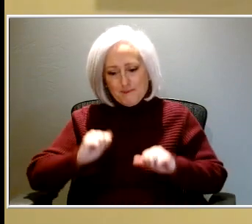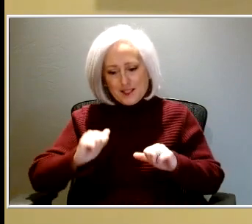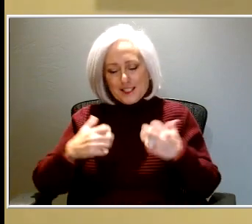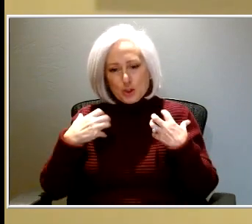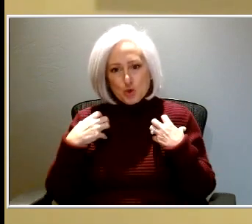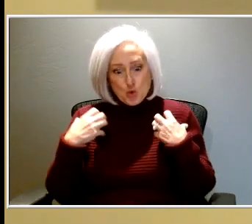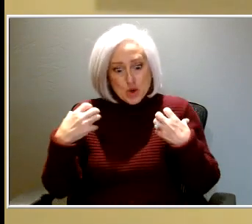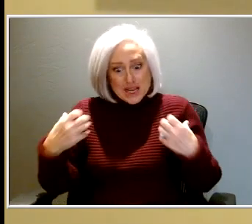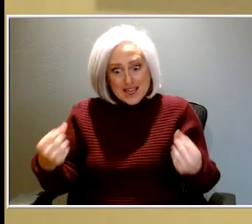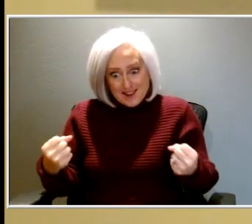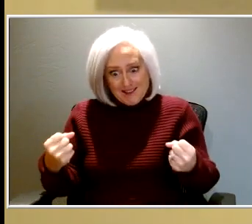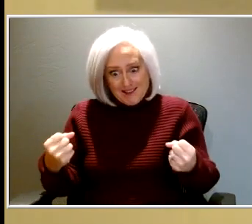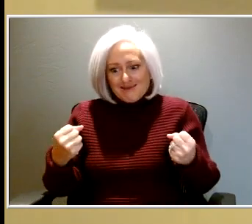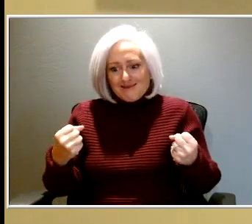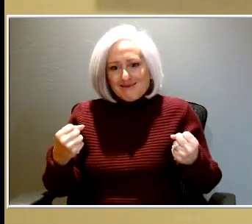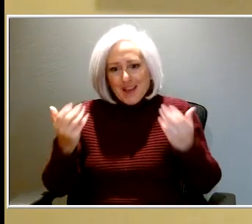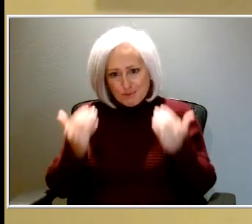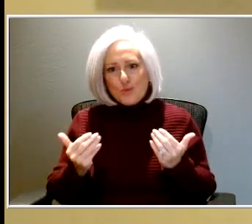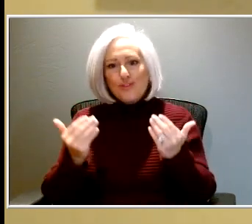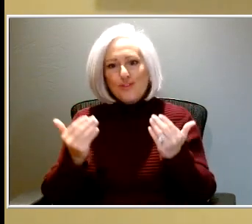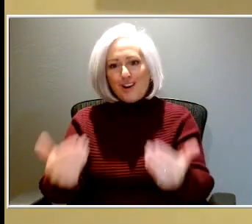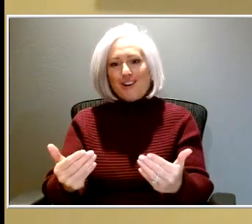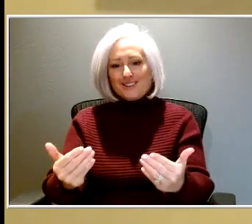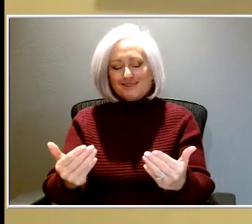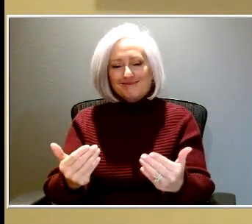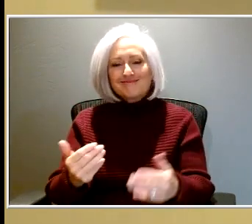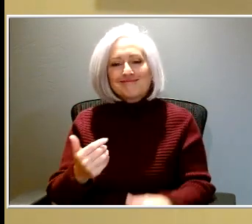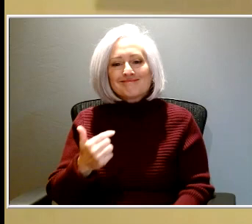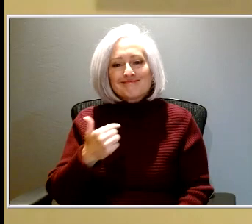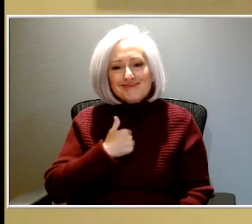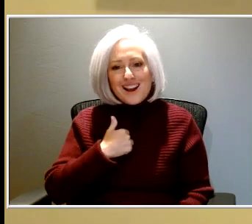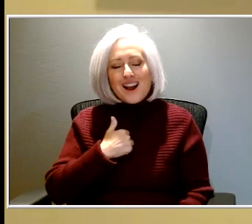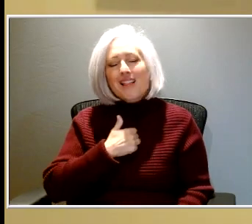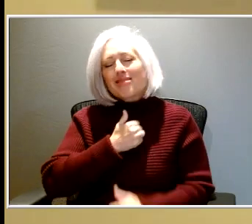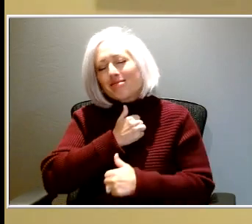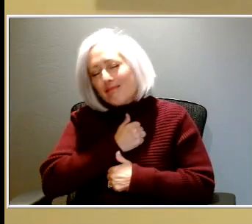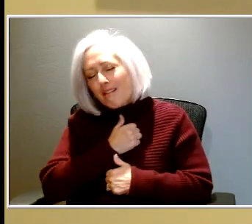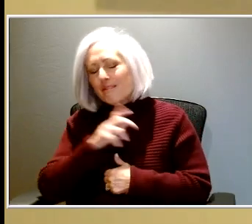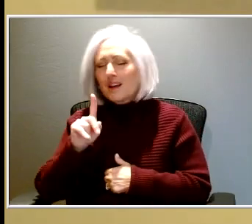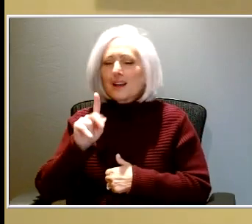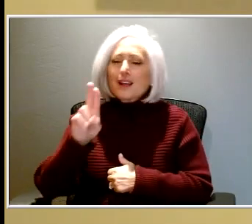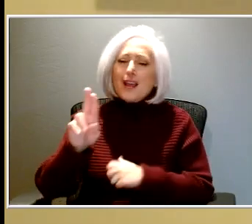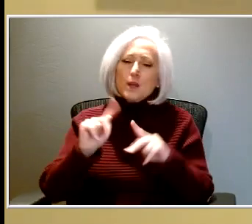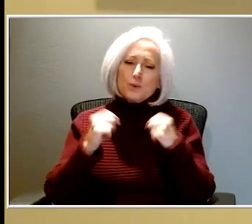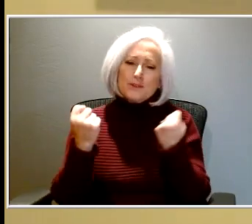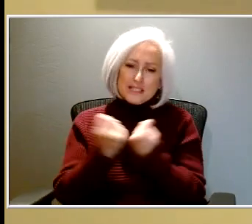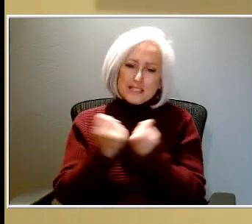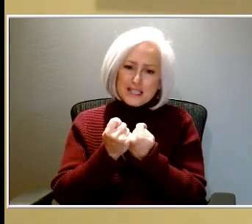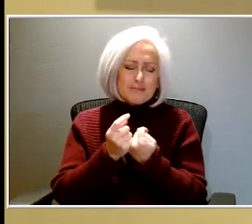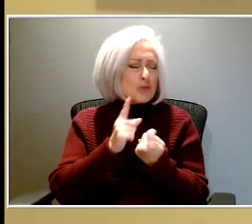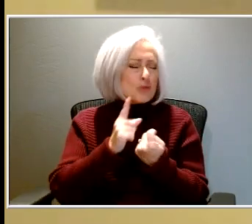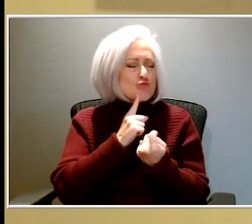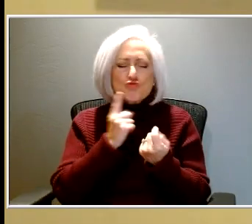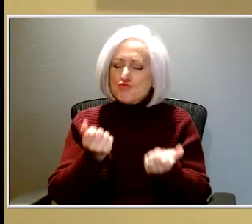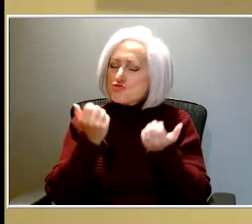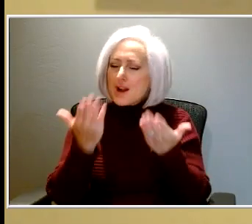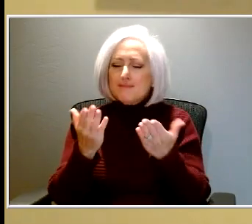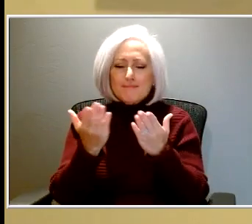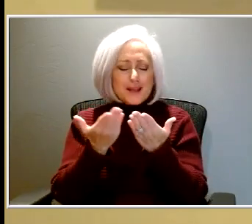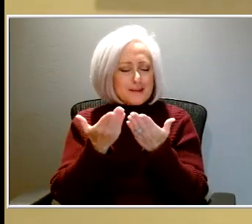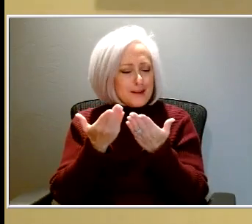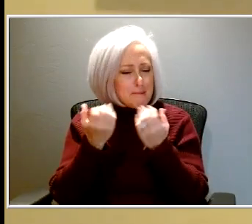and move on, which I came to love the KU team, and I've recommended a number of